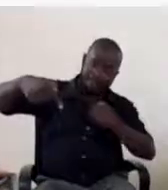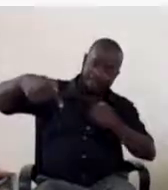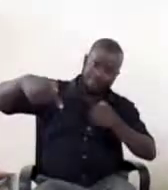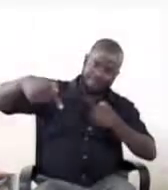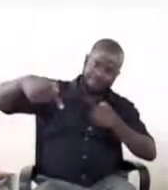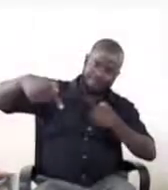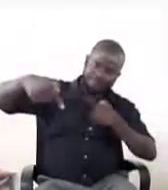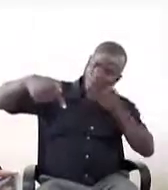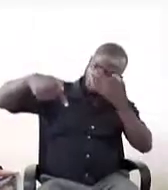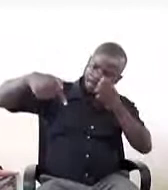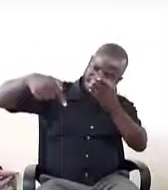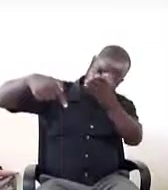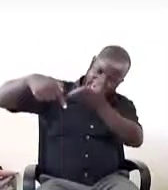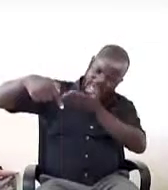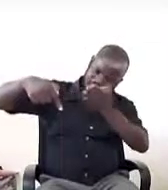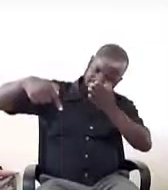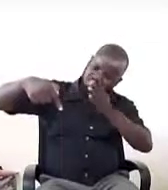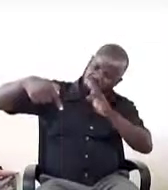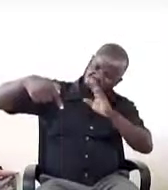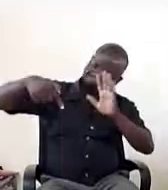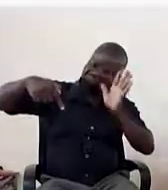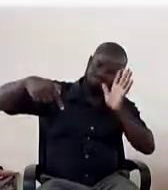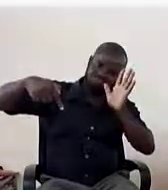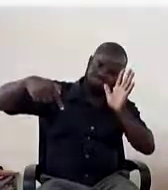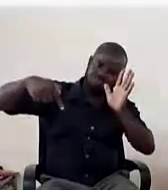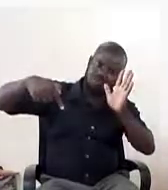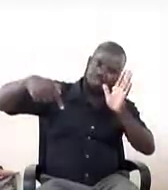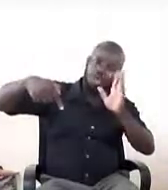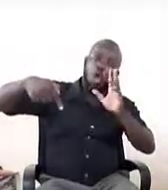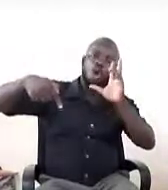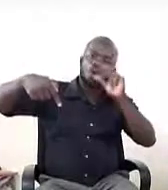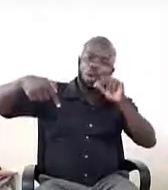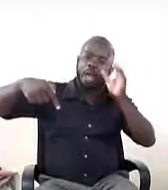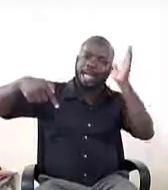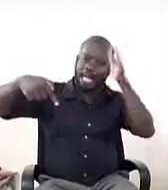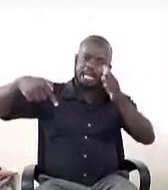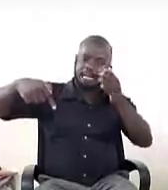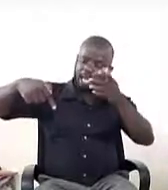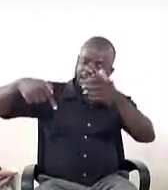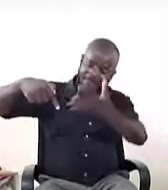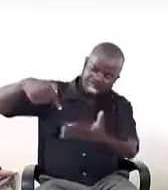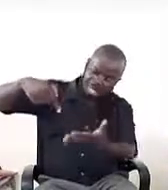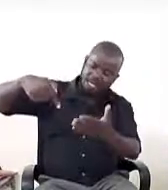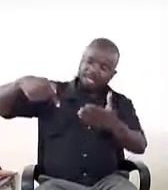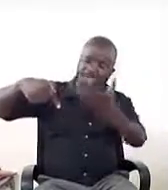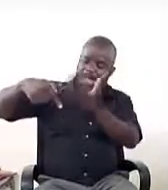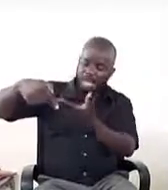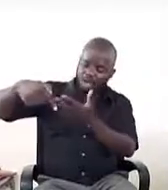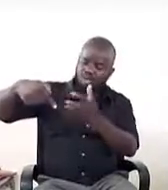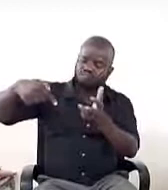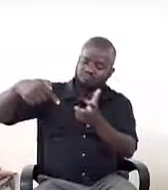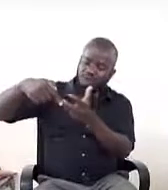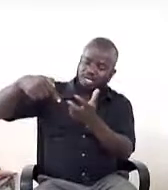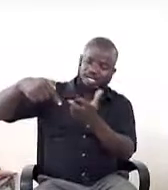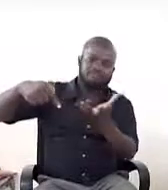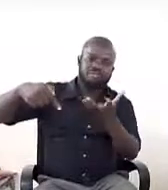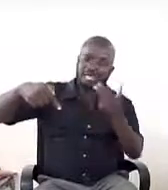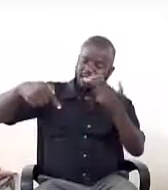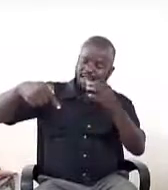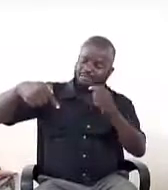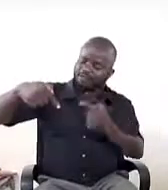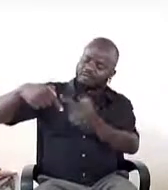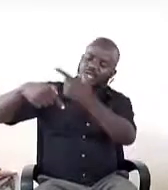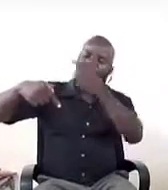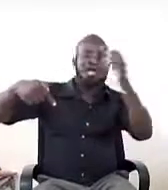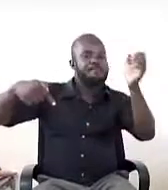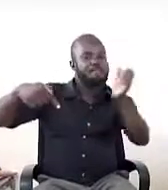doesn't have any open cuts, sores, or lesions, it's not direct blood-to-blood contact, and it's not mucosal membrane,